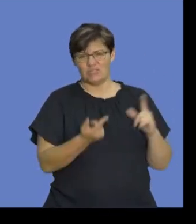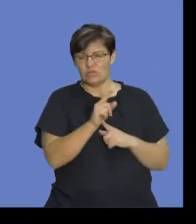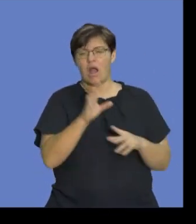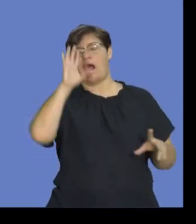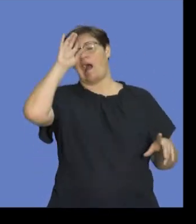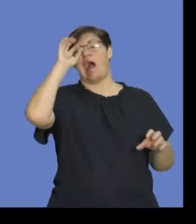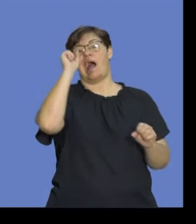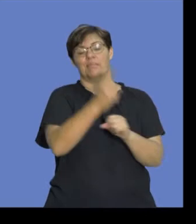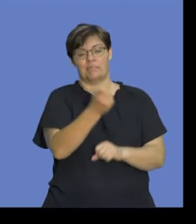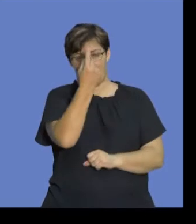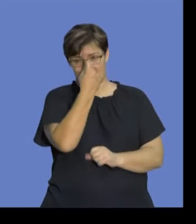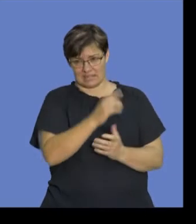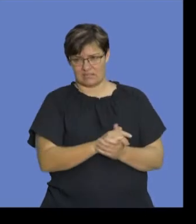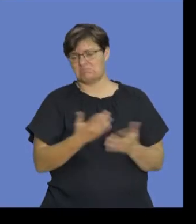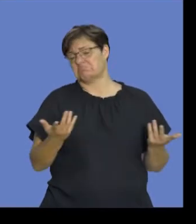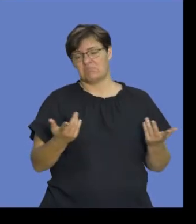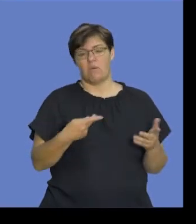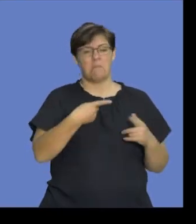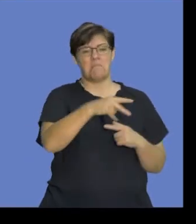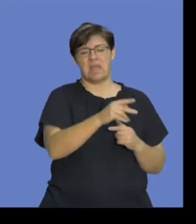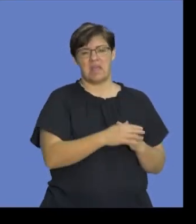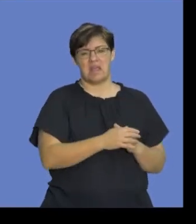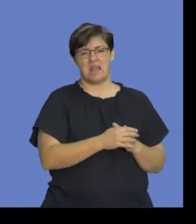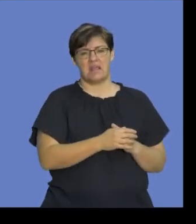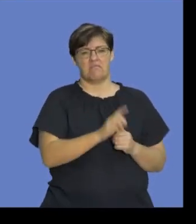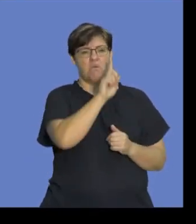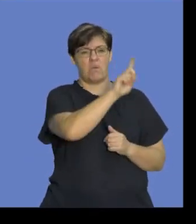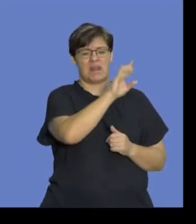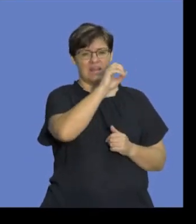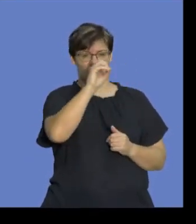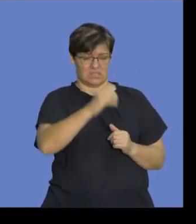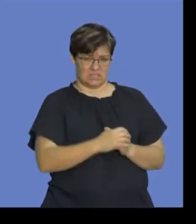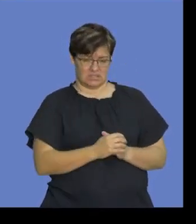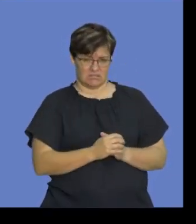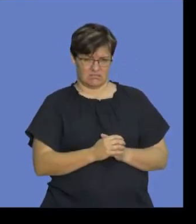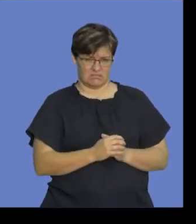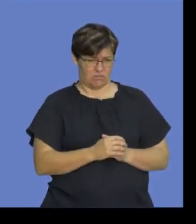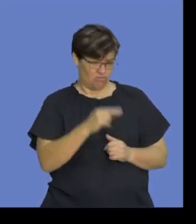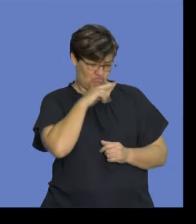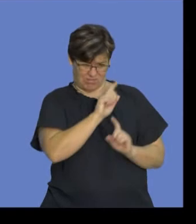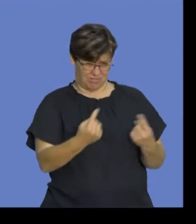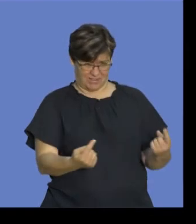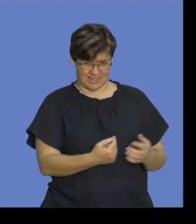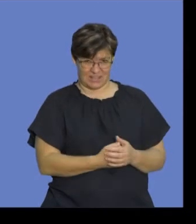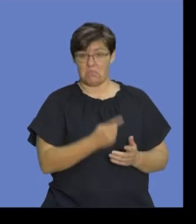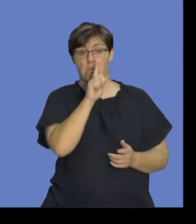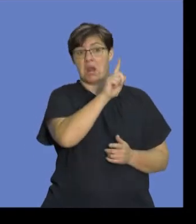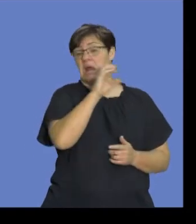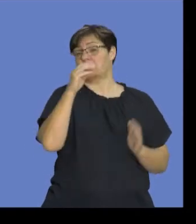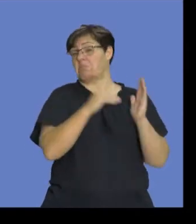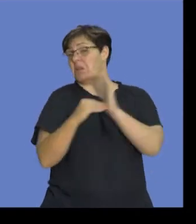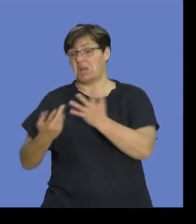concept, right? So let's say we paid a total rental of 100. Obviously, that's not real. It could be 100 million. It